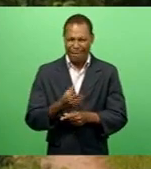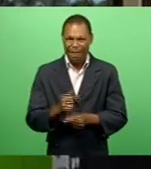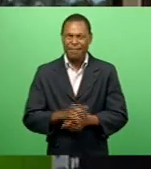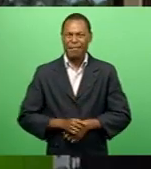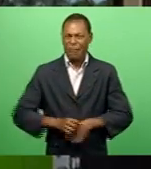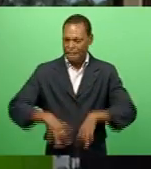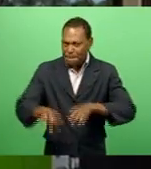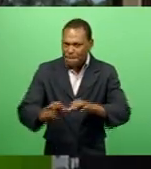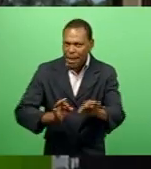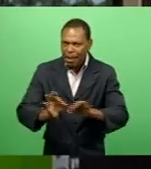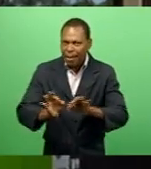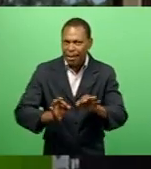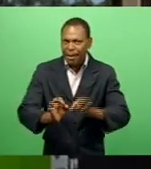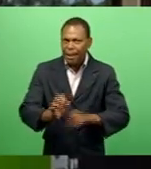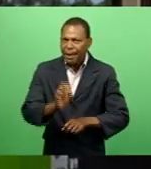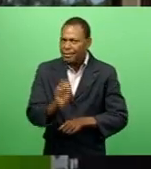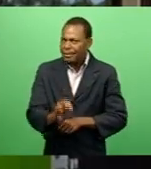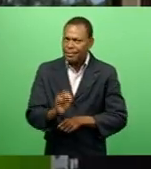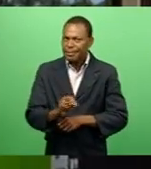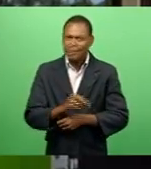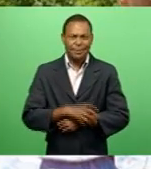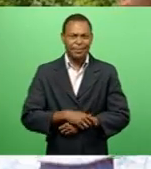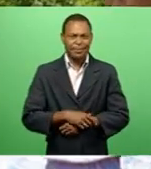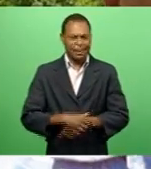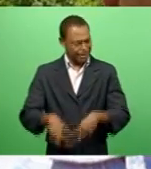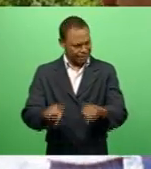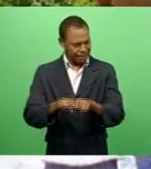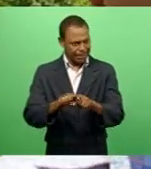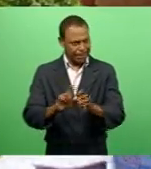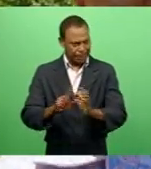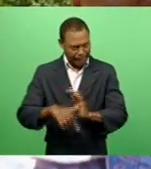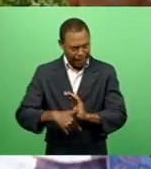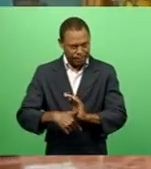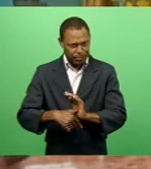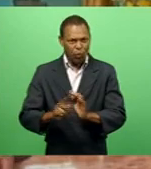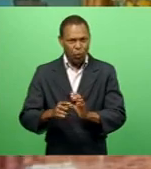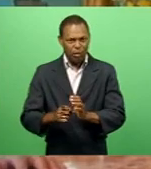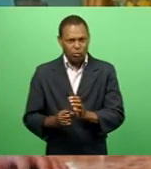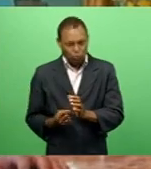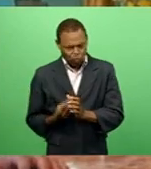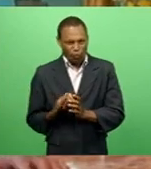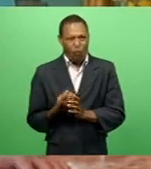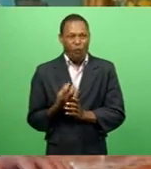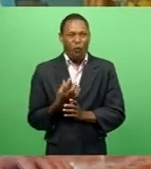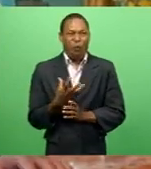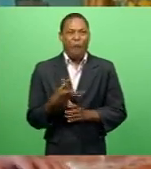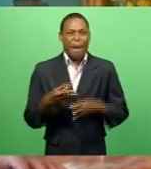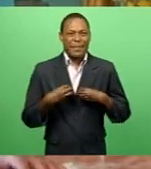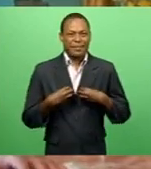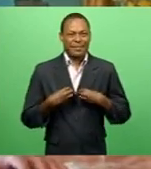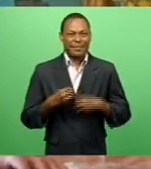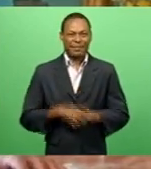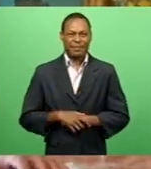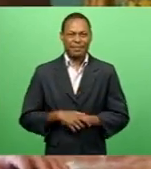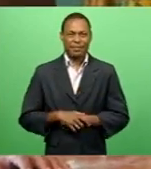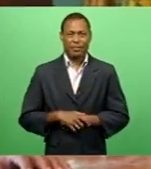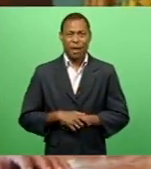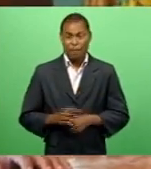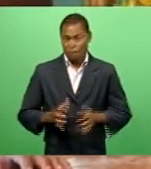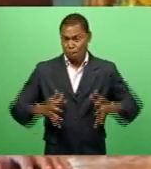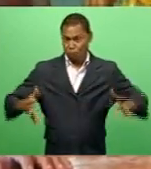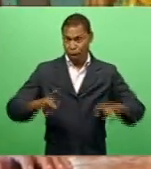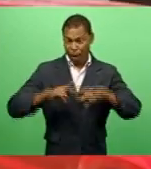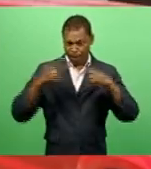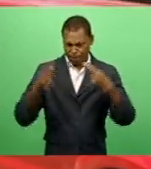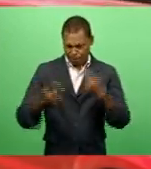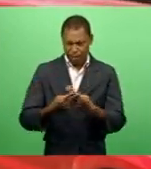plan that suits what they want, and at the same time grow you as a business person. Growing up in a big family, Wilami knew he stood out from the